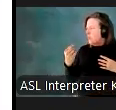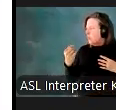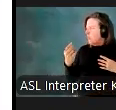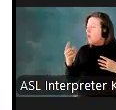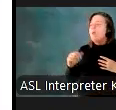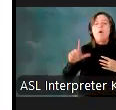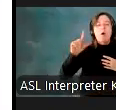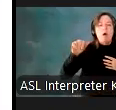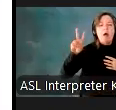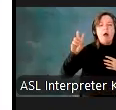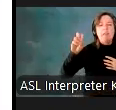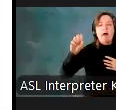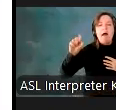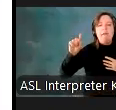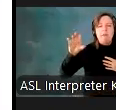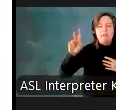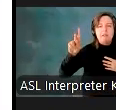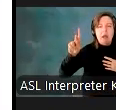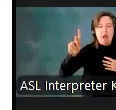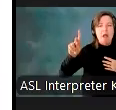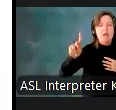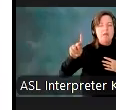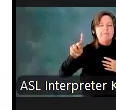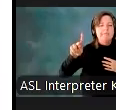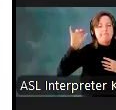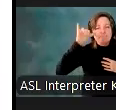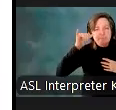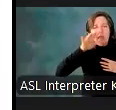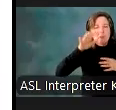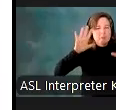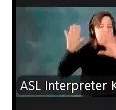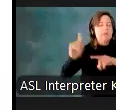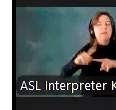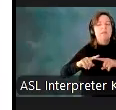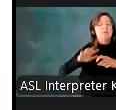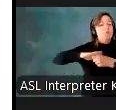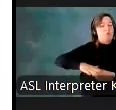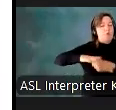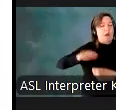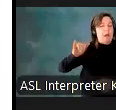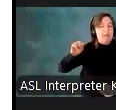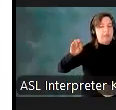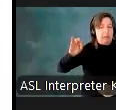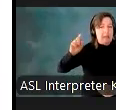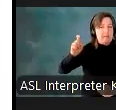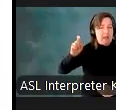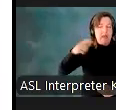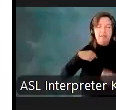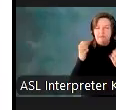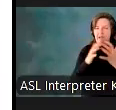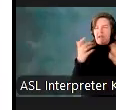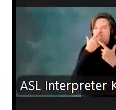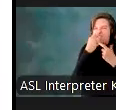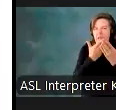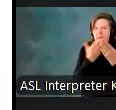livestock stress index and so forth. So a lot of interesting stuff to play around with. And then finally, if you're looking